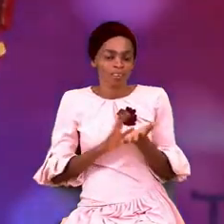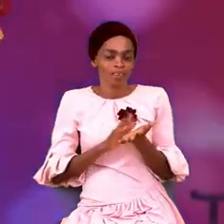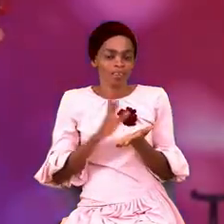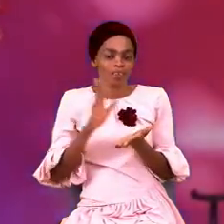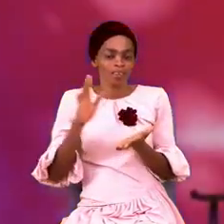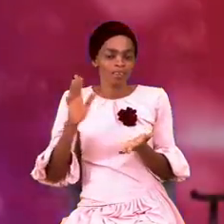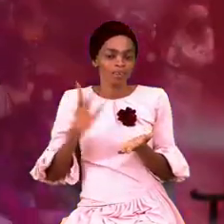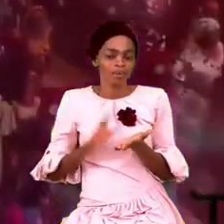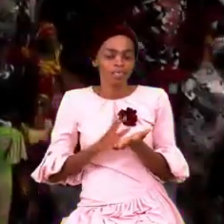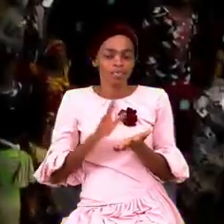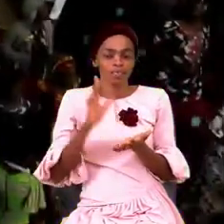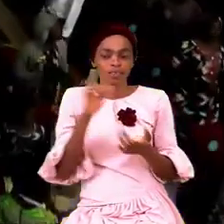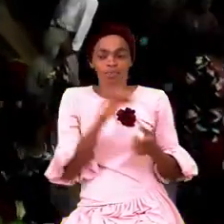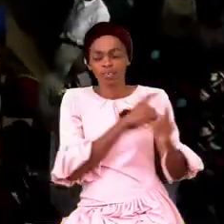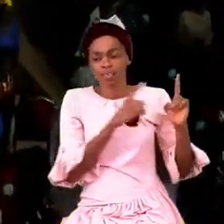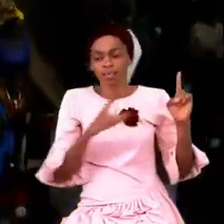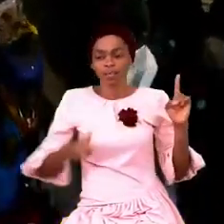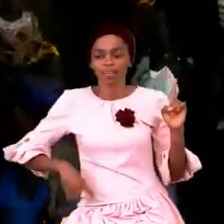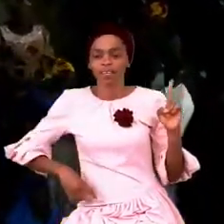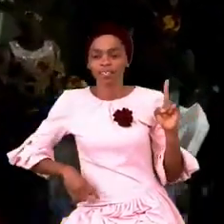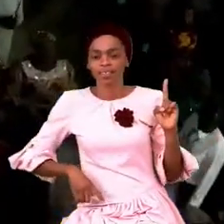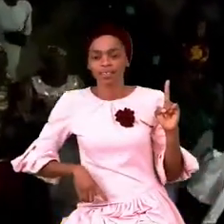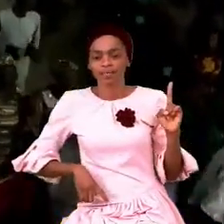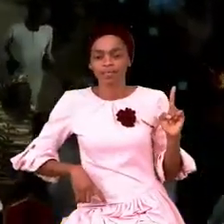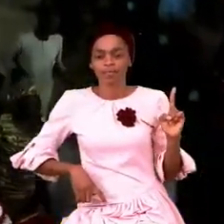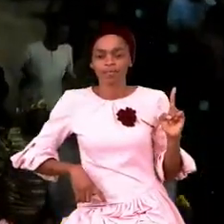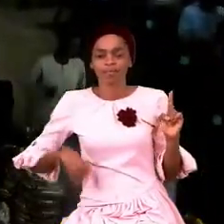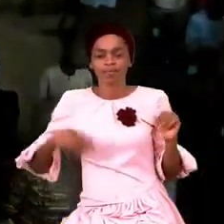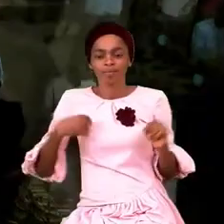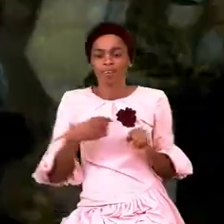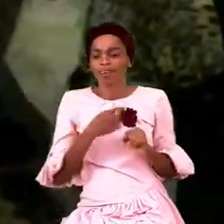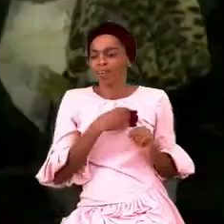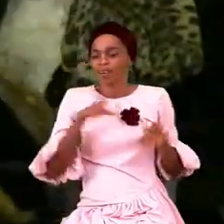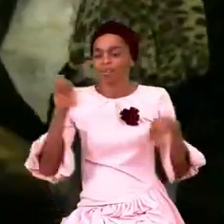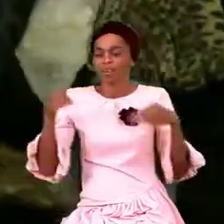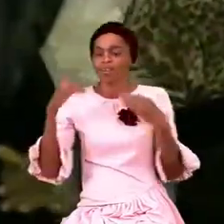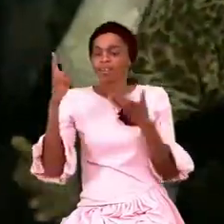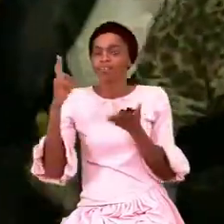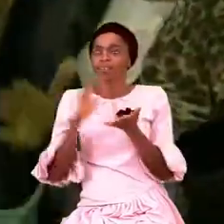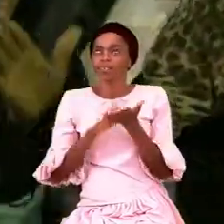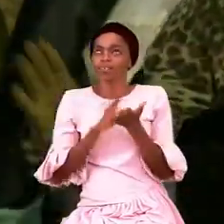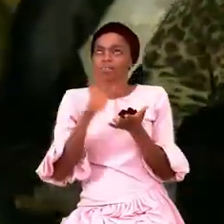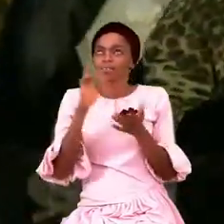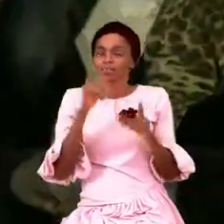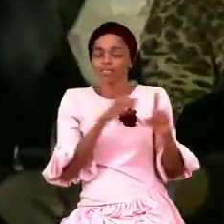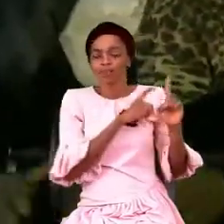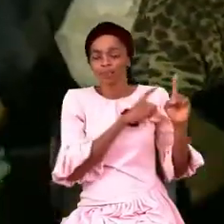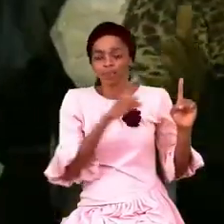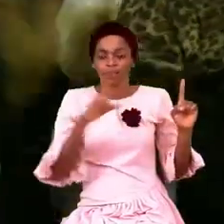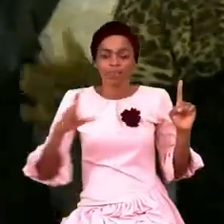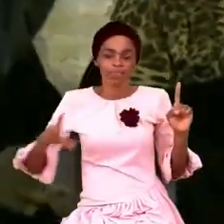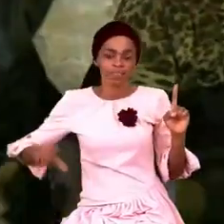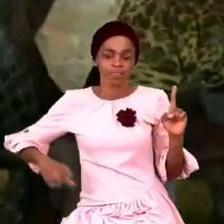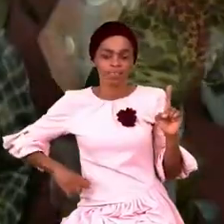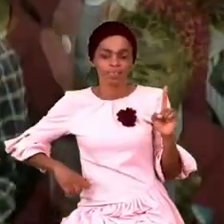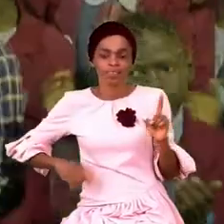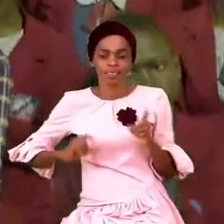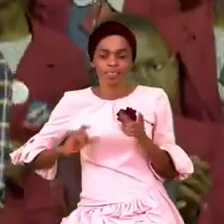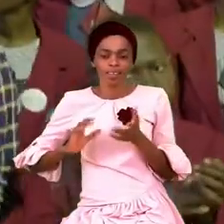glory, Lord. Yes, we do. Glory, glory, Lord. You are the mighty God.